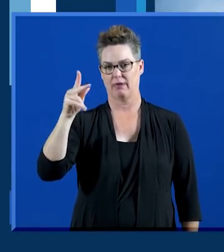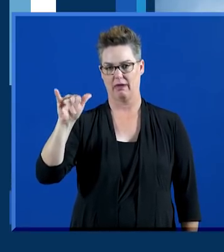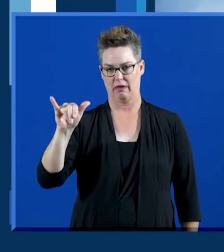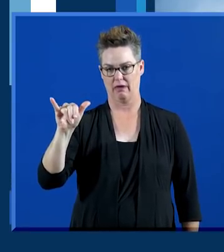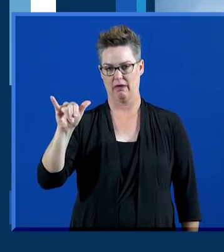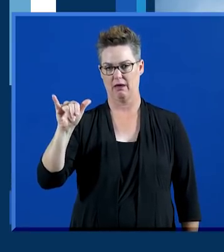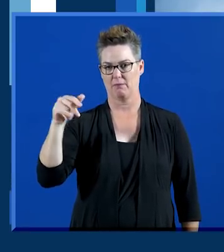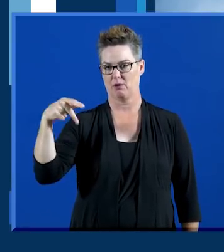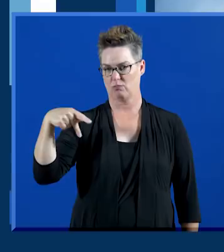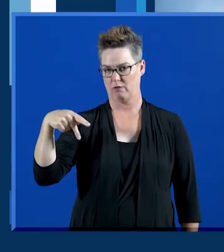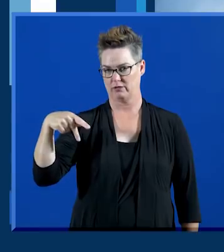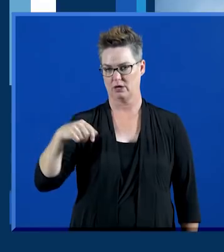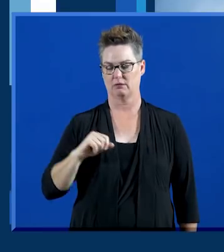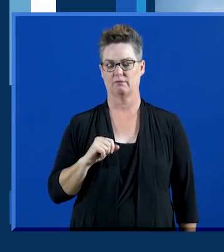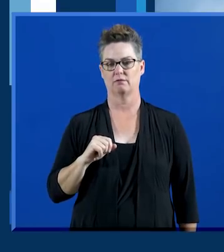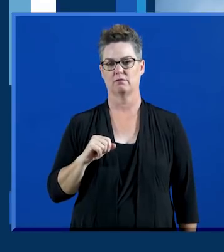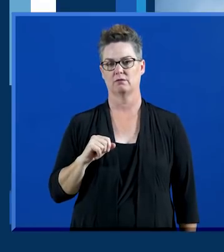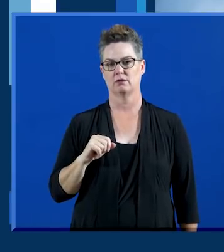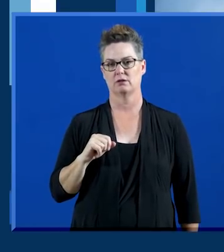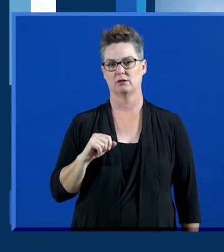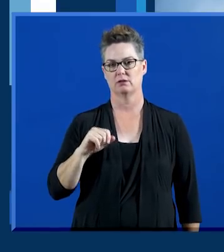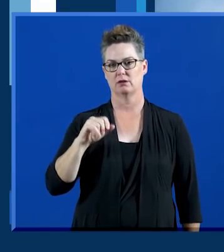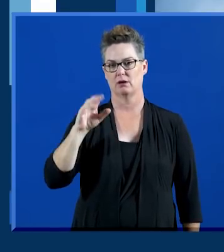Timothy Perovatov.